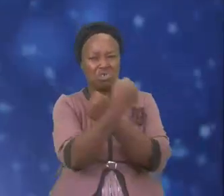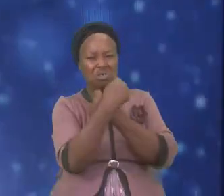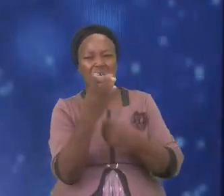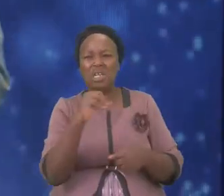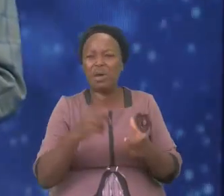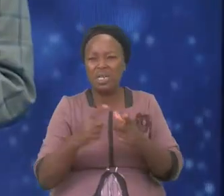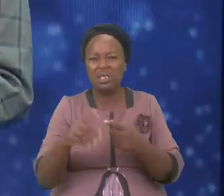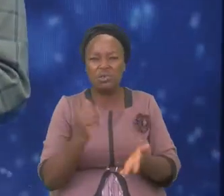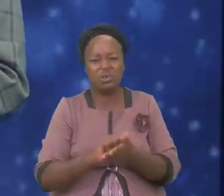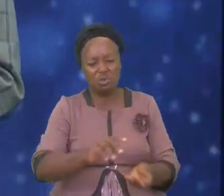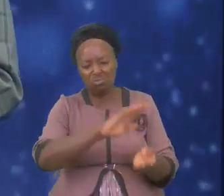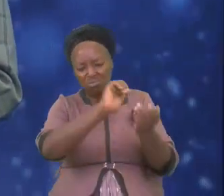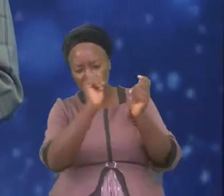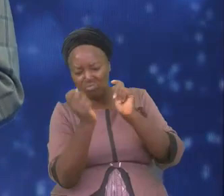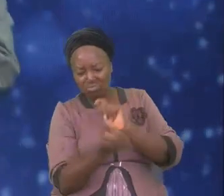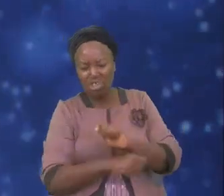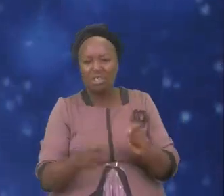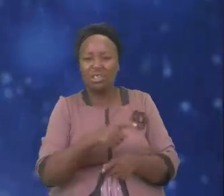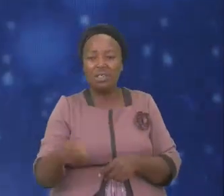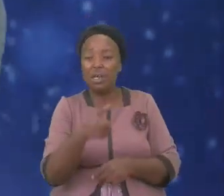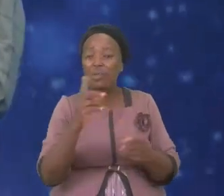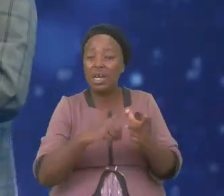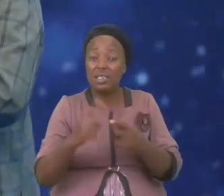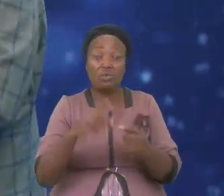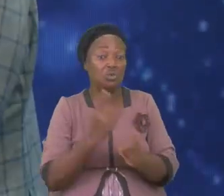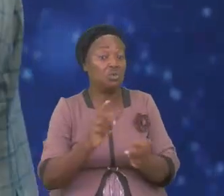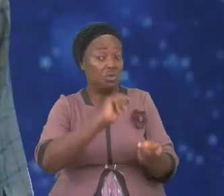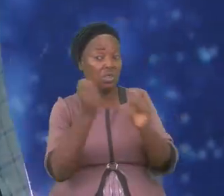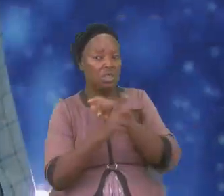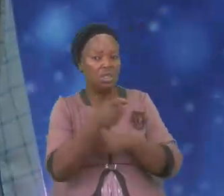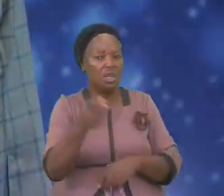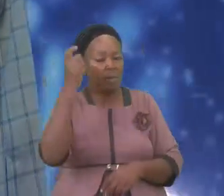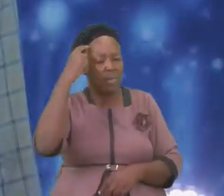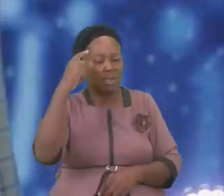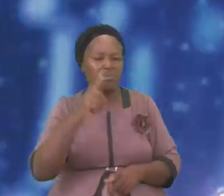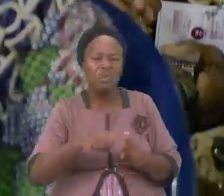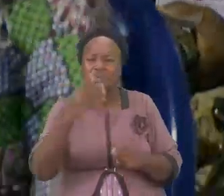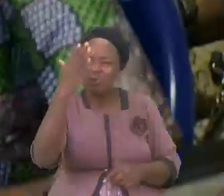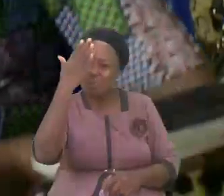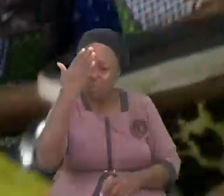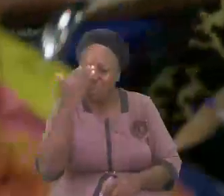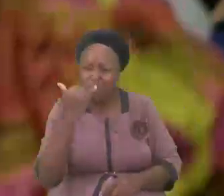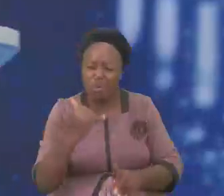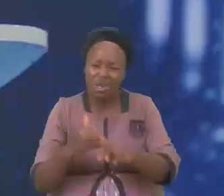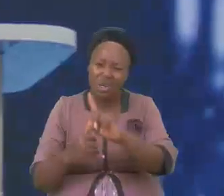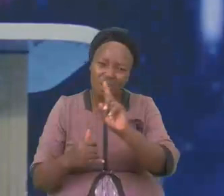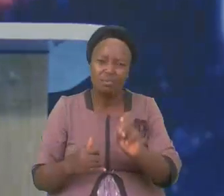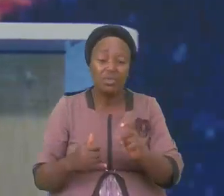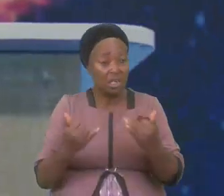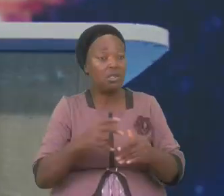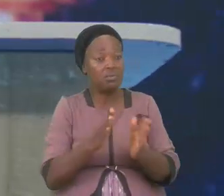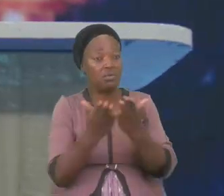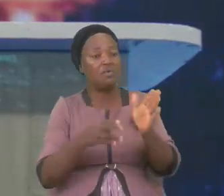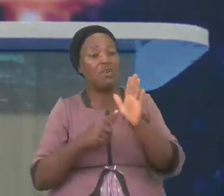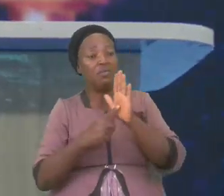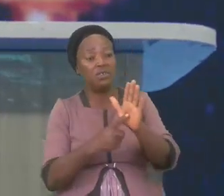their mind. But why? Let me come to Revelation chapter 18. Revelation chapter 18,